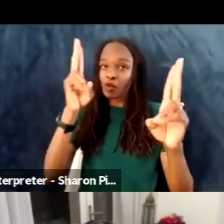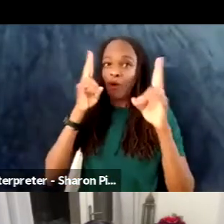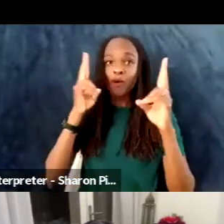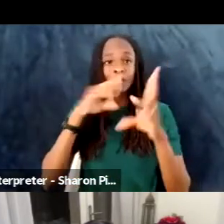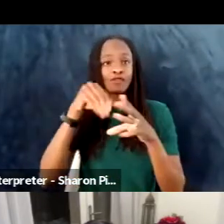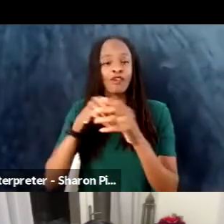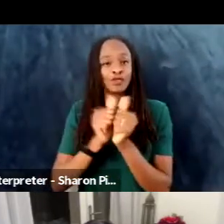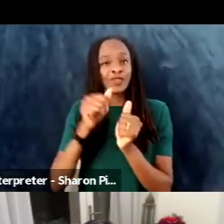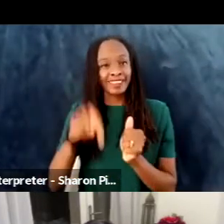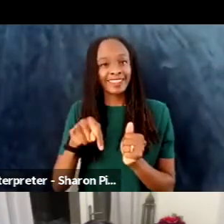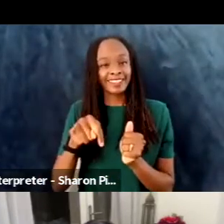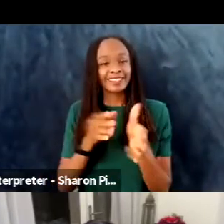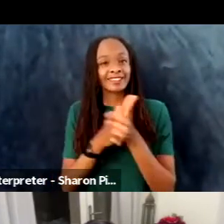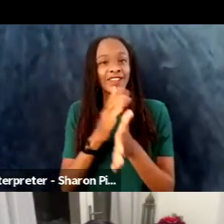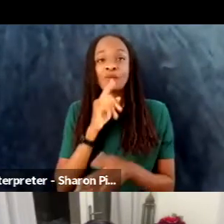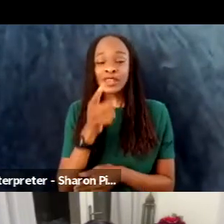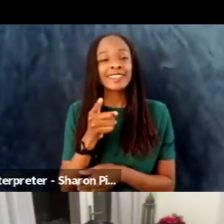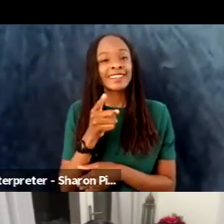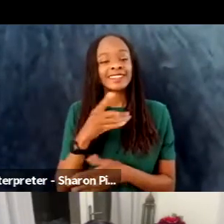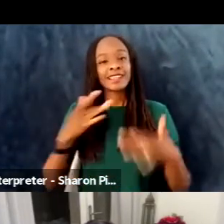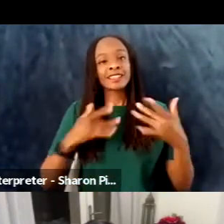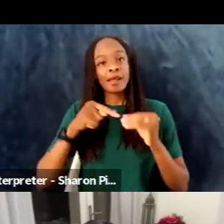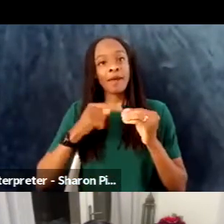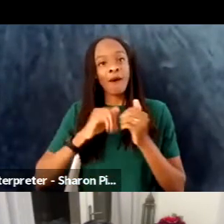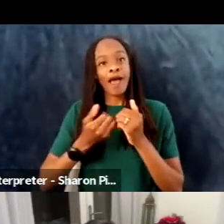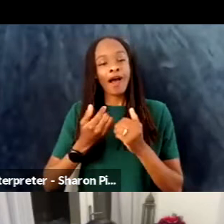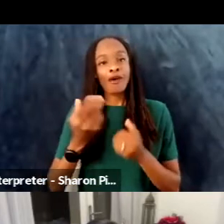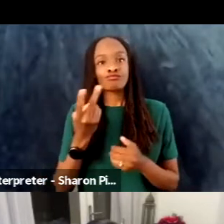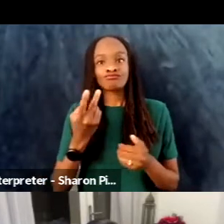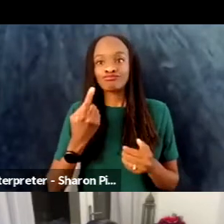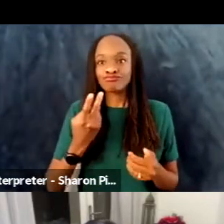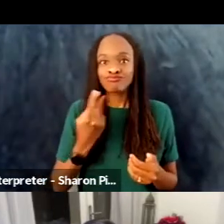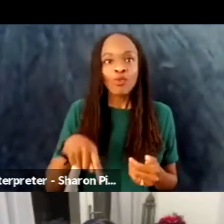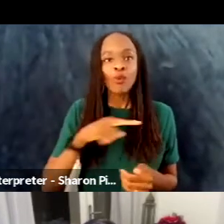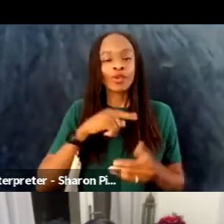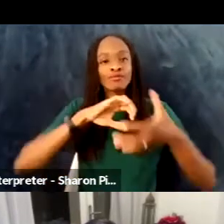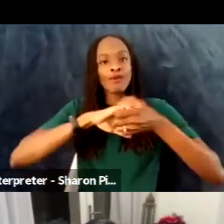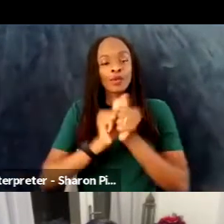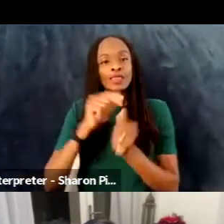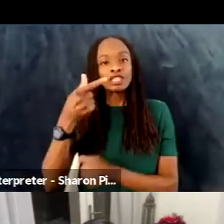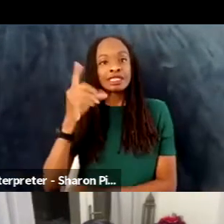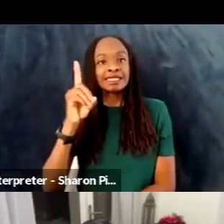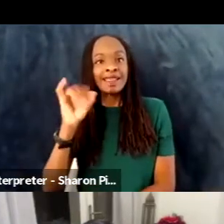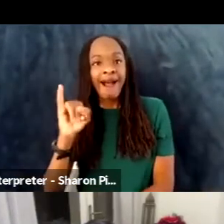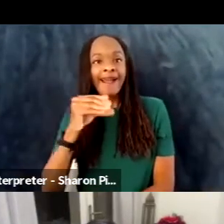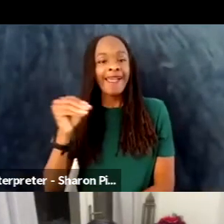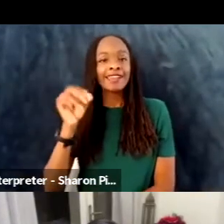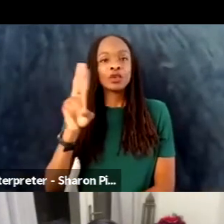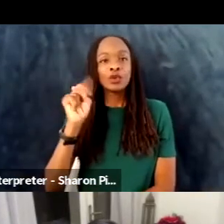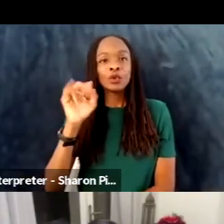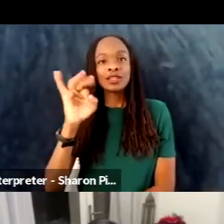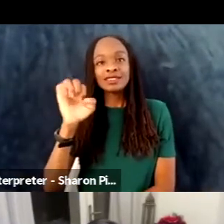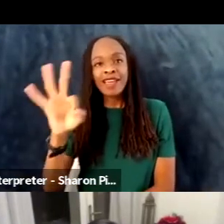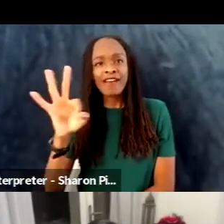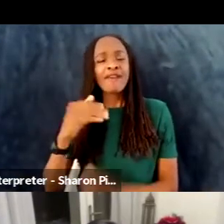initiative. And I'm really excited about the way we partnered so beautifully with GDI and UNICEF. We had some wonderful